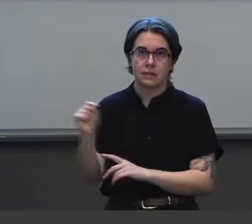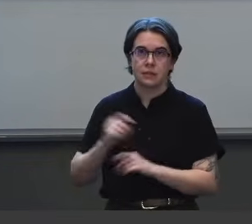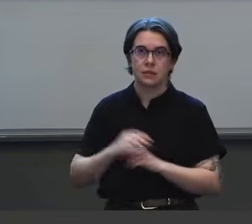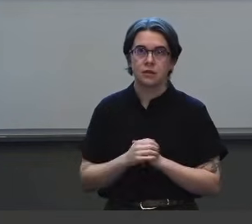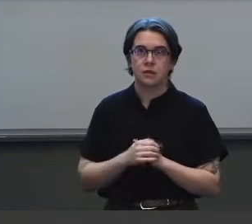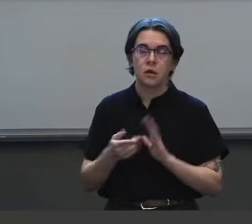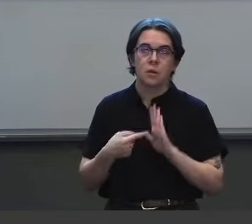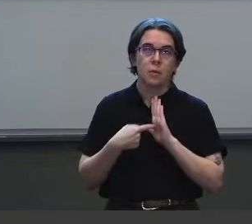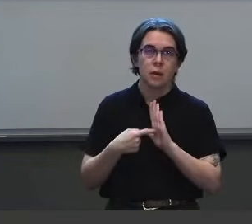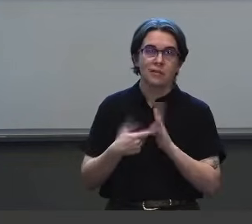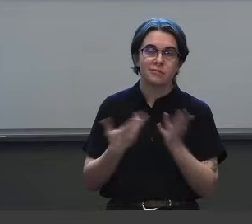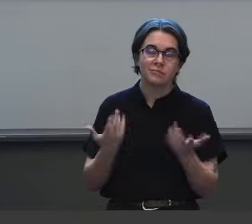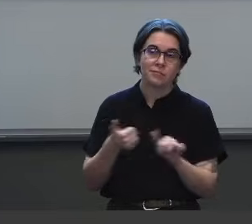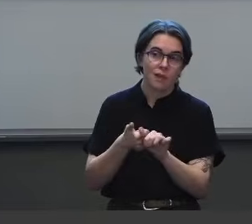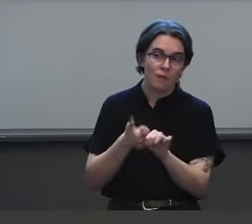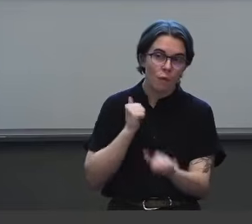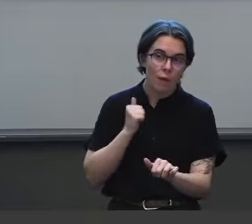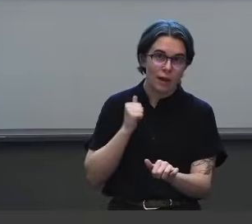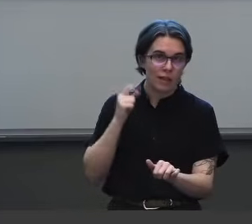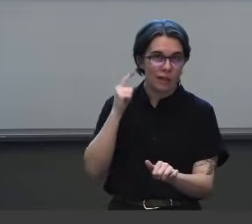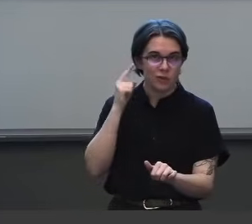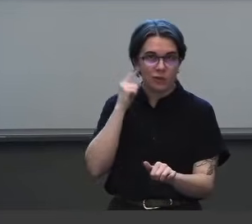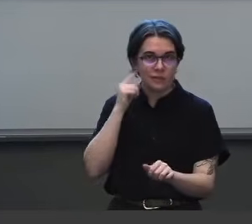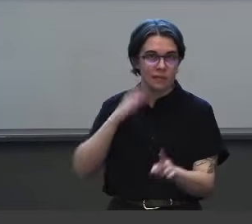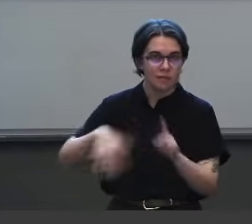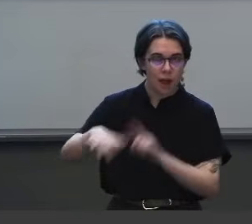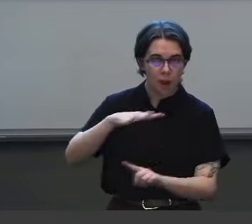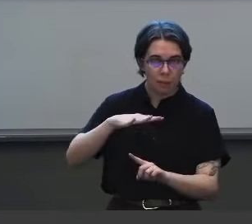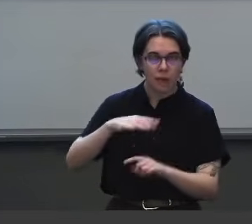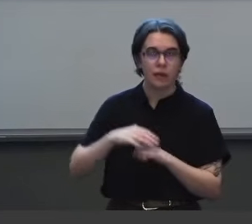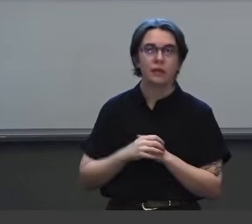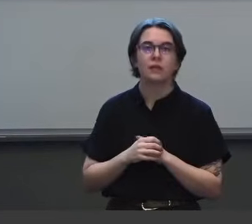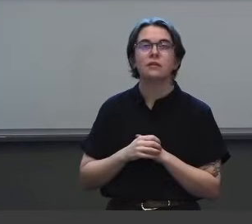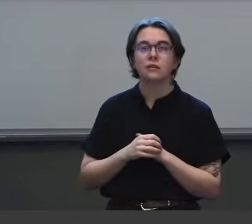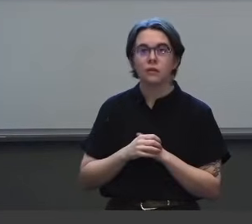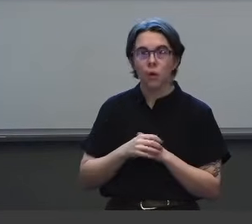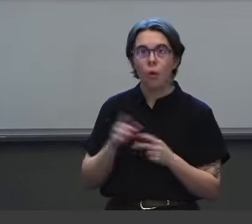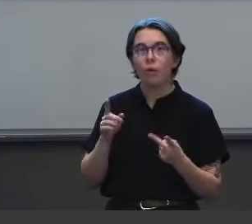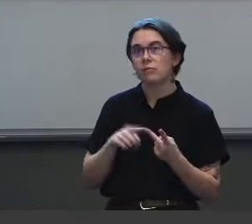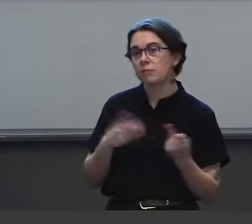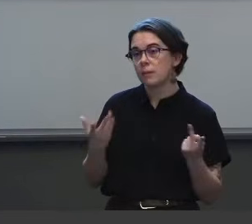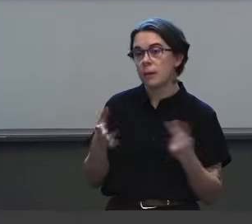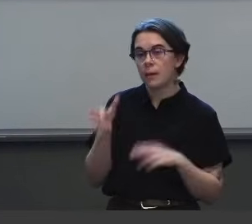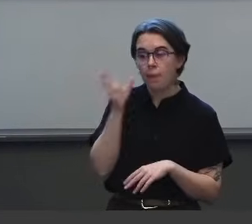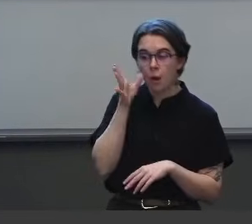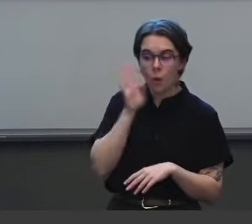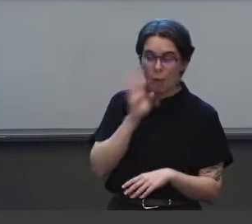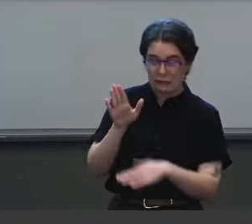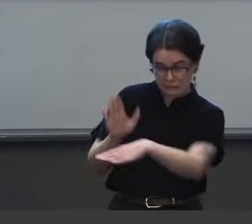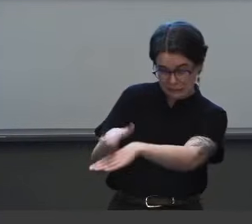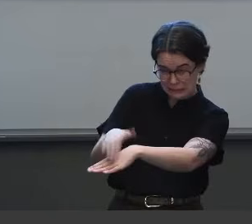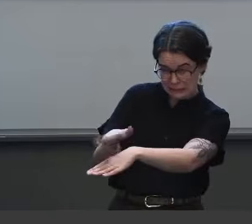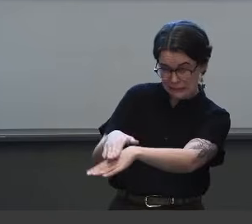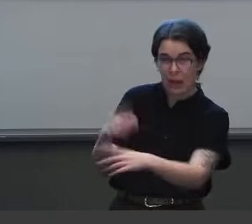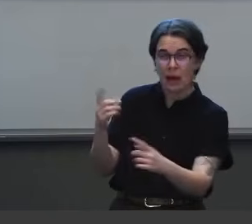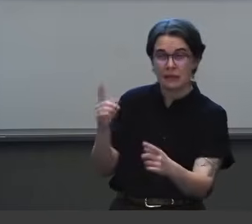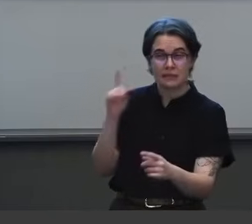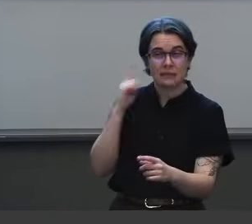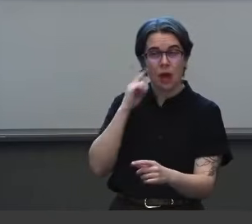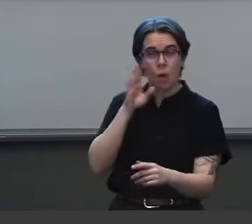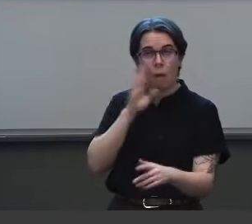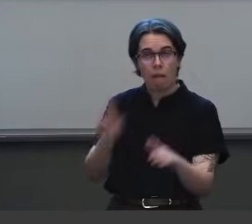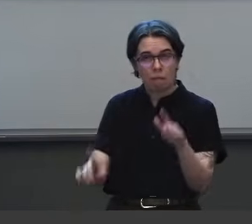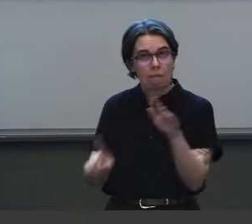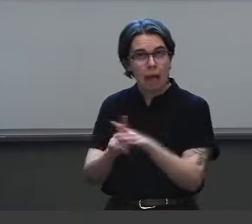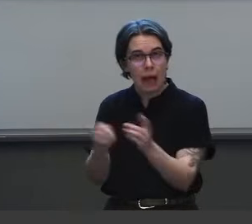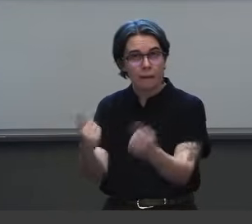this includes things like avoiding the noisy setting altogether and warning their child of an upcoming sound. And they are effective